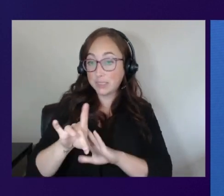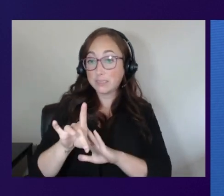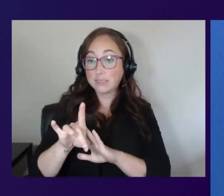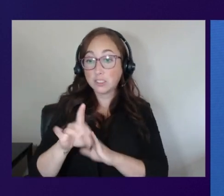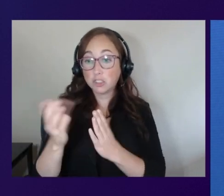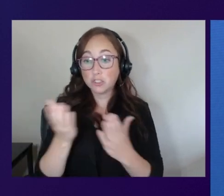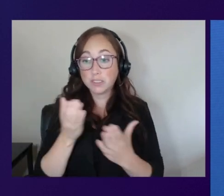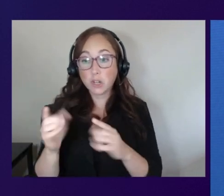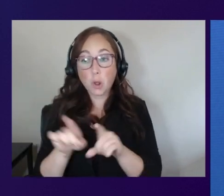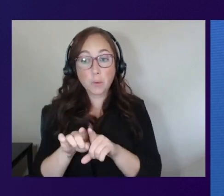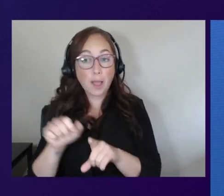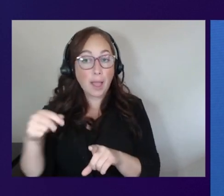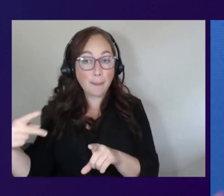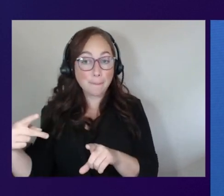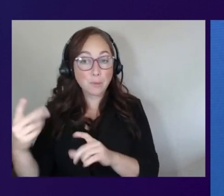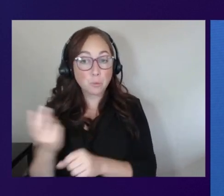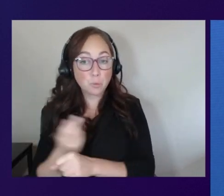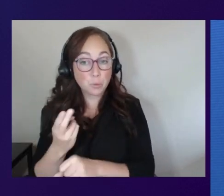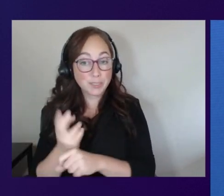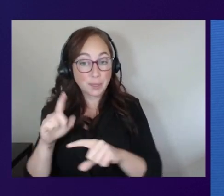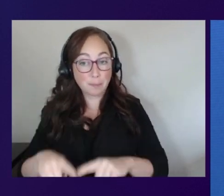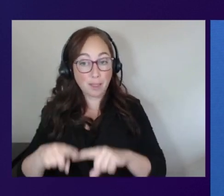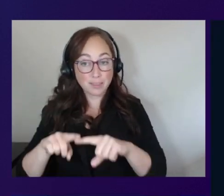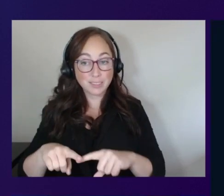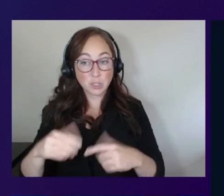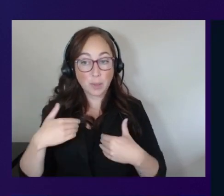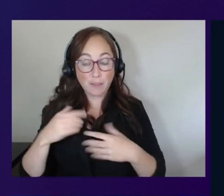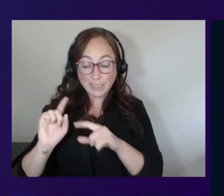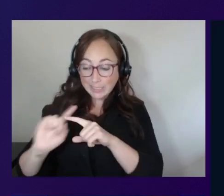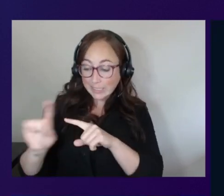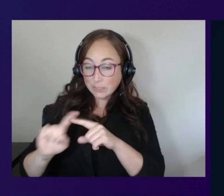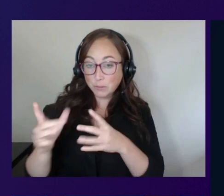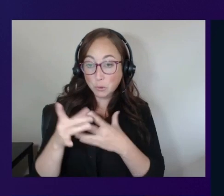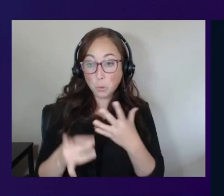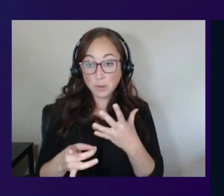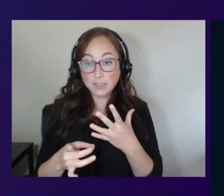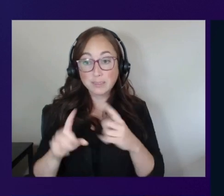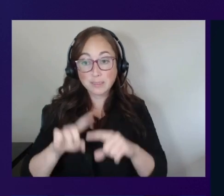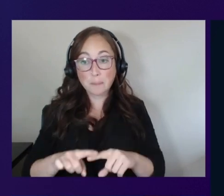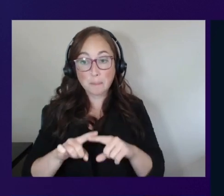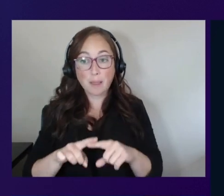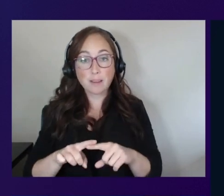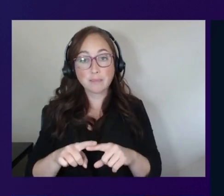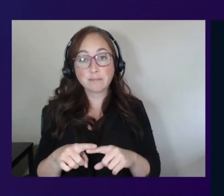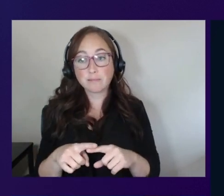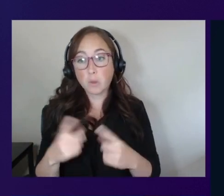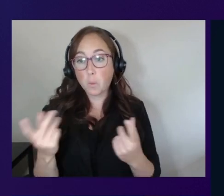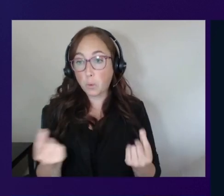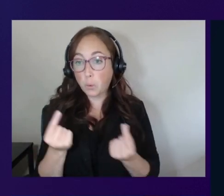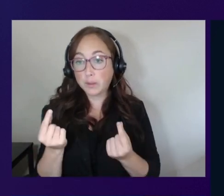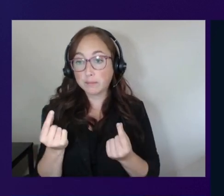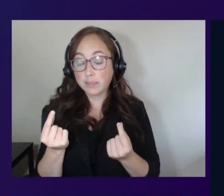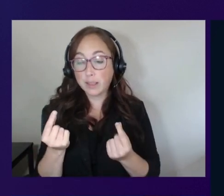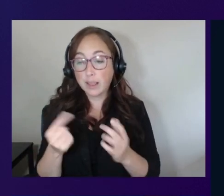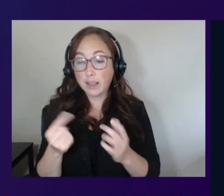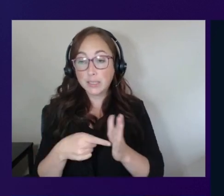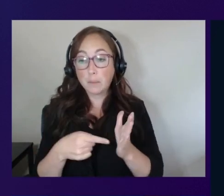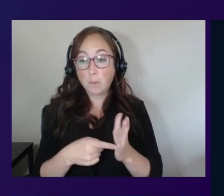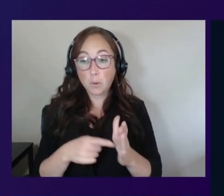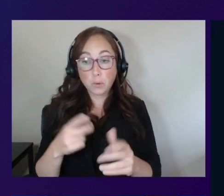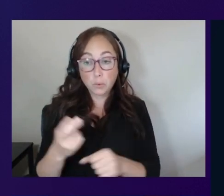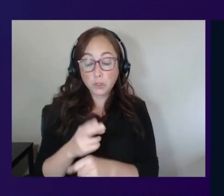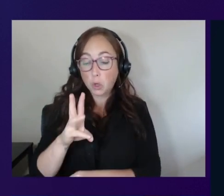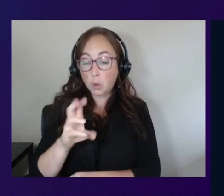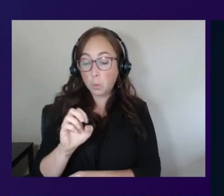you will be using, so you have multiple choices in terms of client application. For example, if you're using workspaces, you